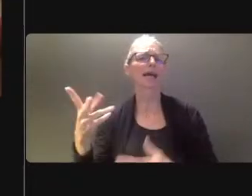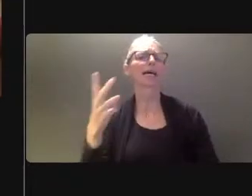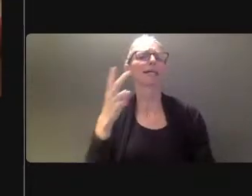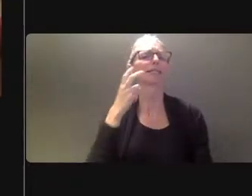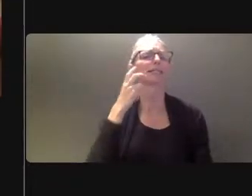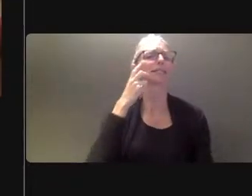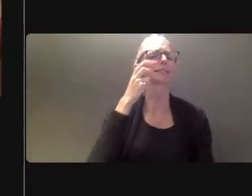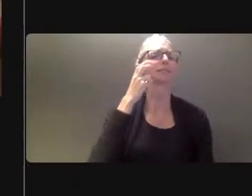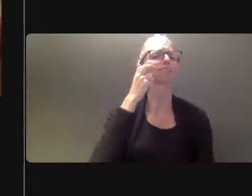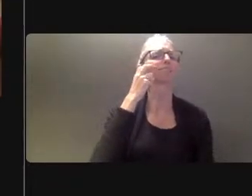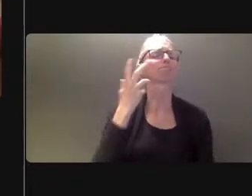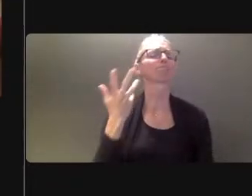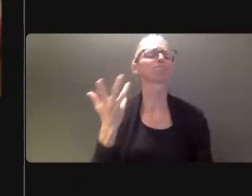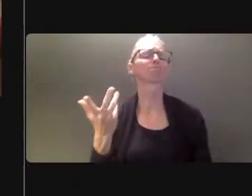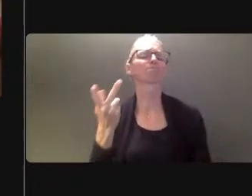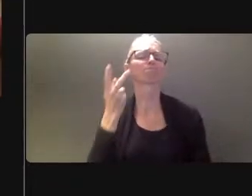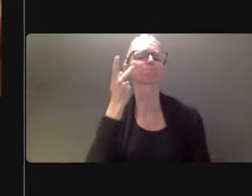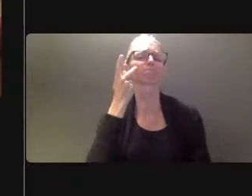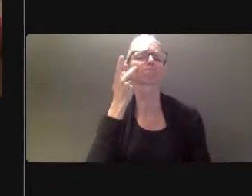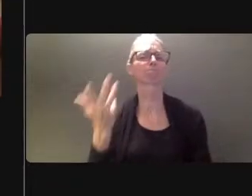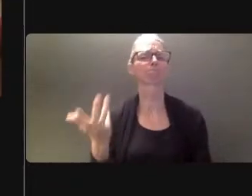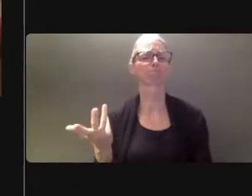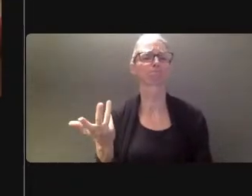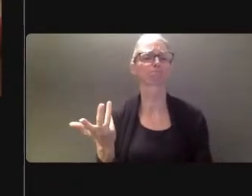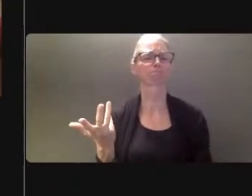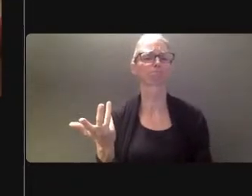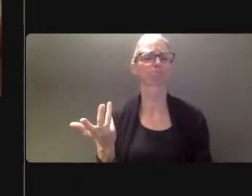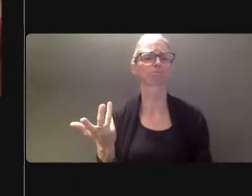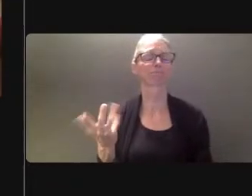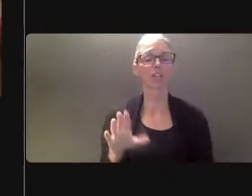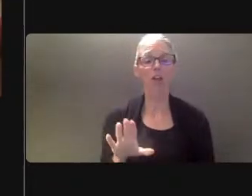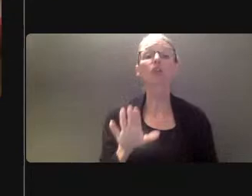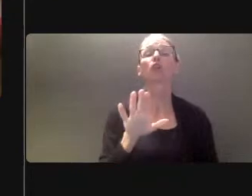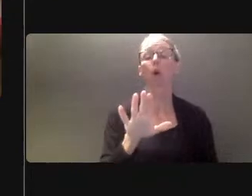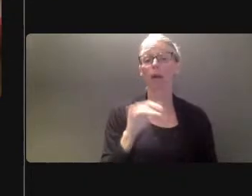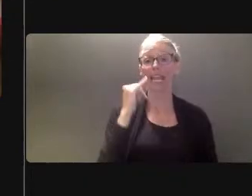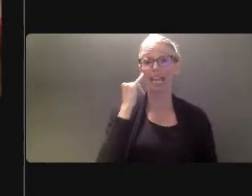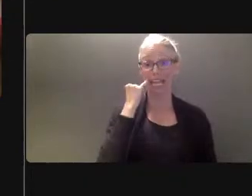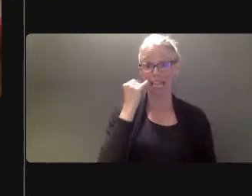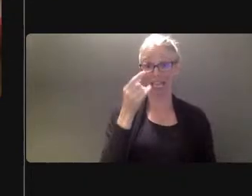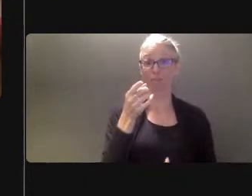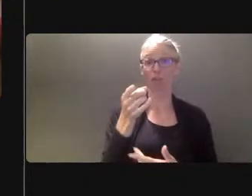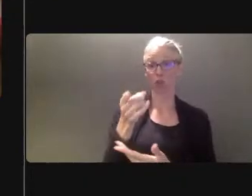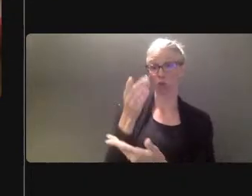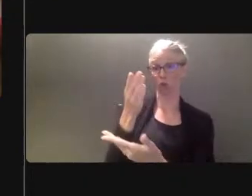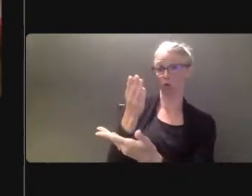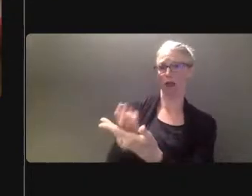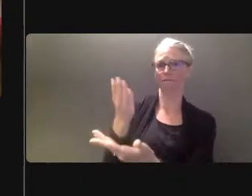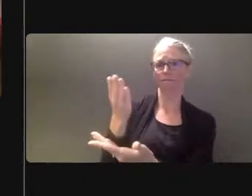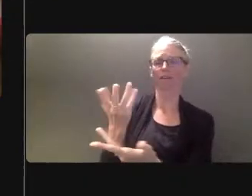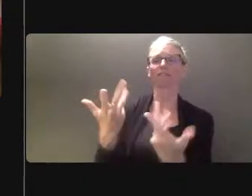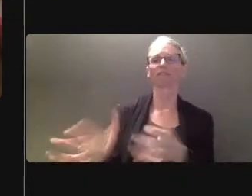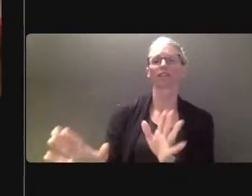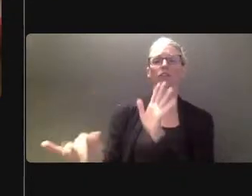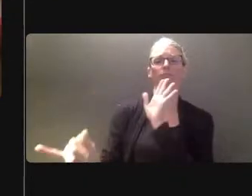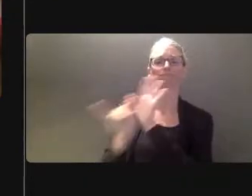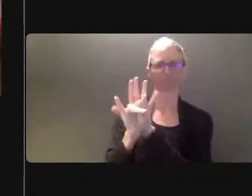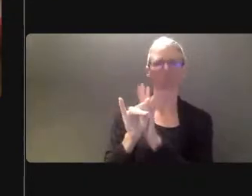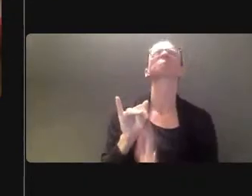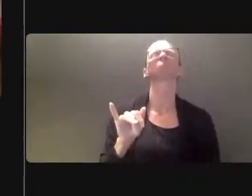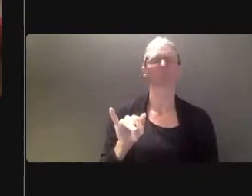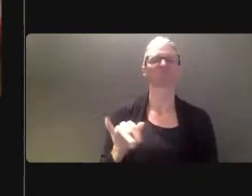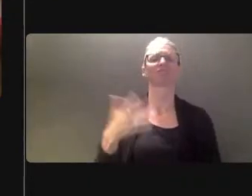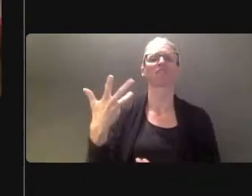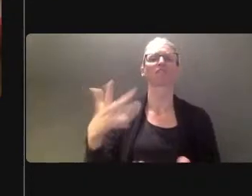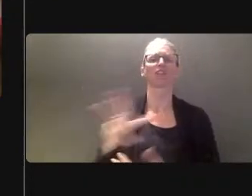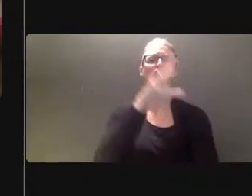know that your lived experience or that your perspective has been built in? Can you think of an example